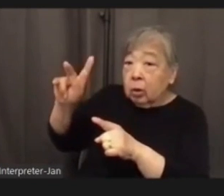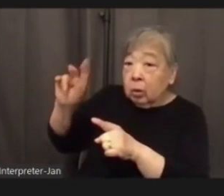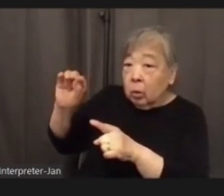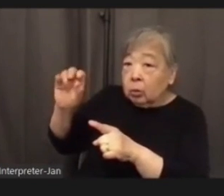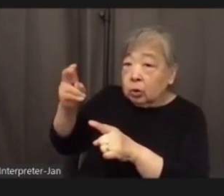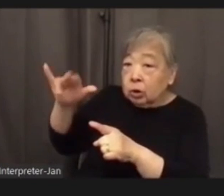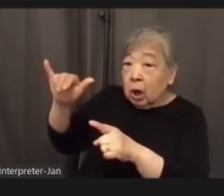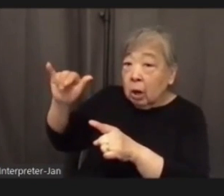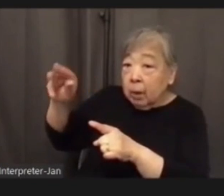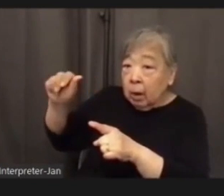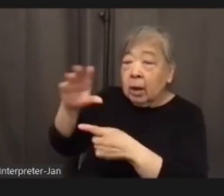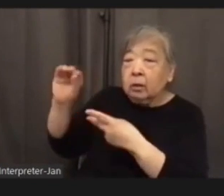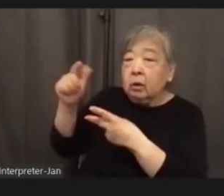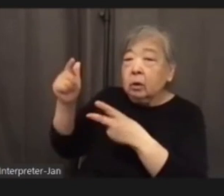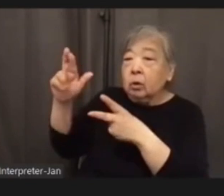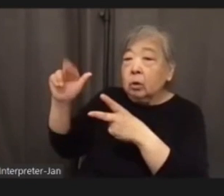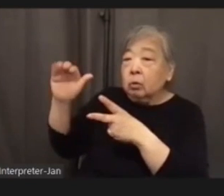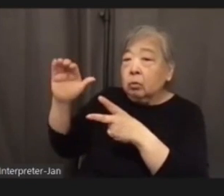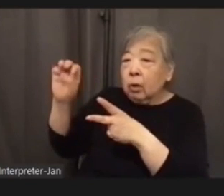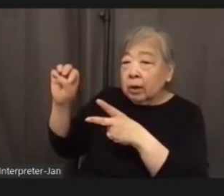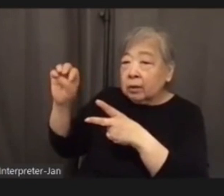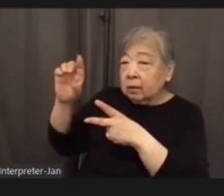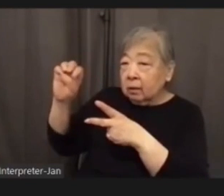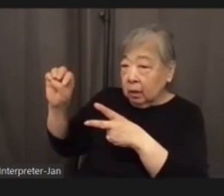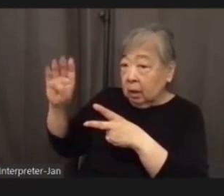Yeah, it's really, really special.